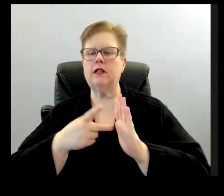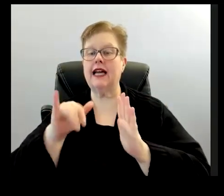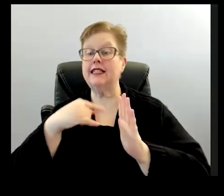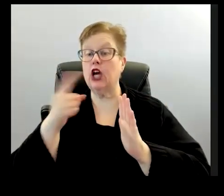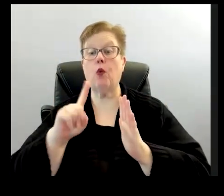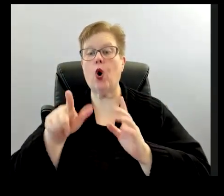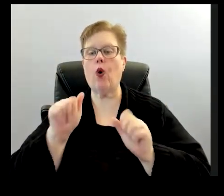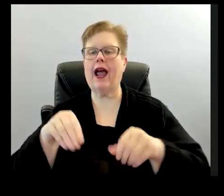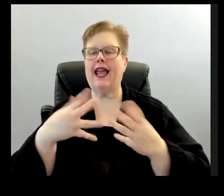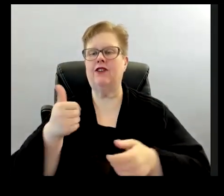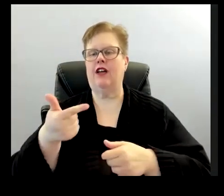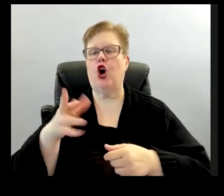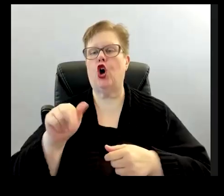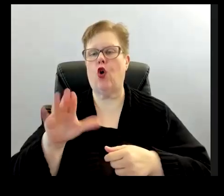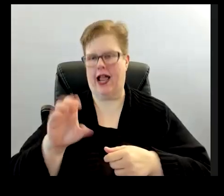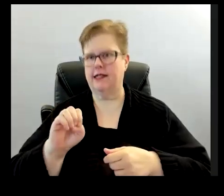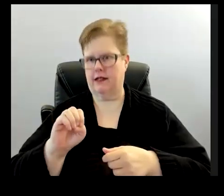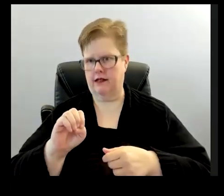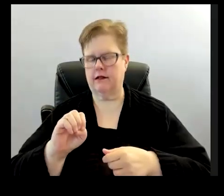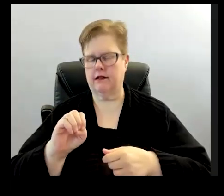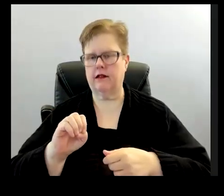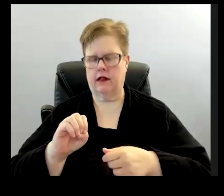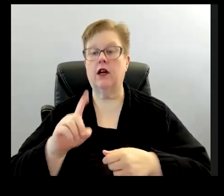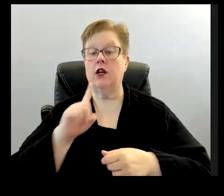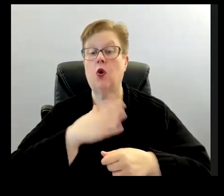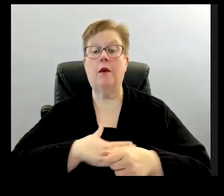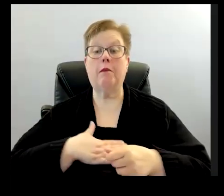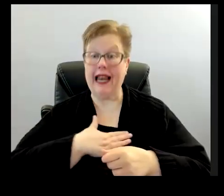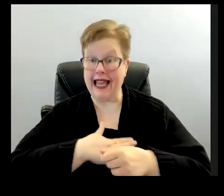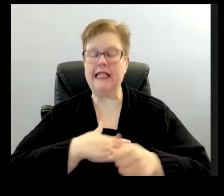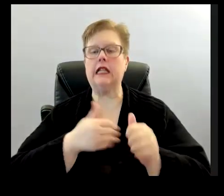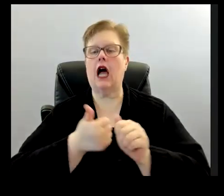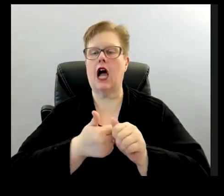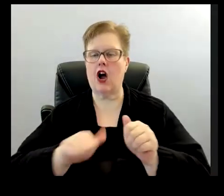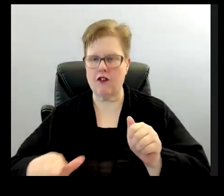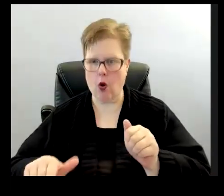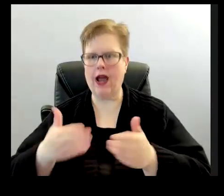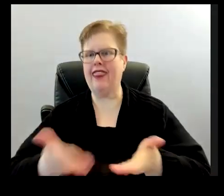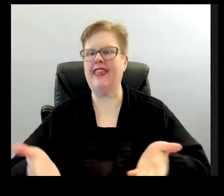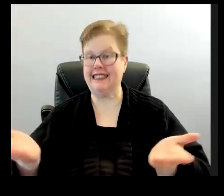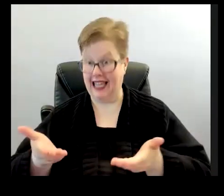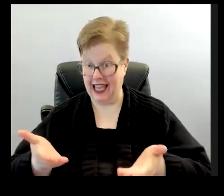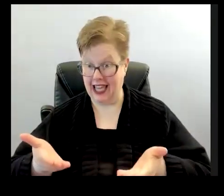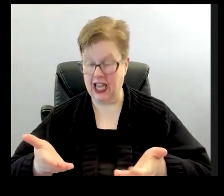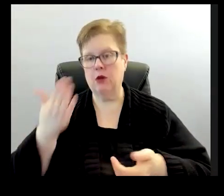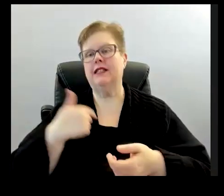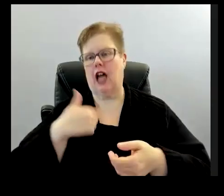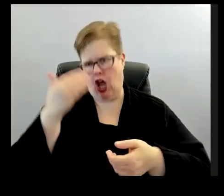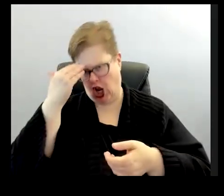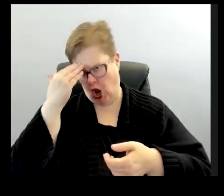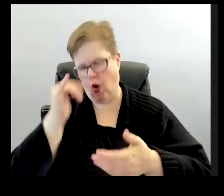you can give yourself grace strategically. So please avoid the things here, because I